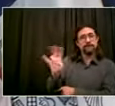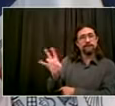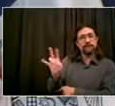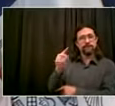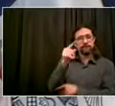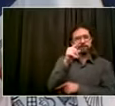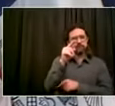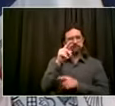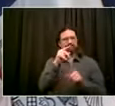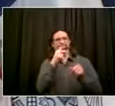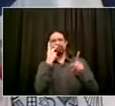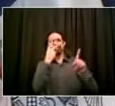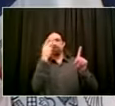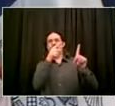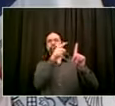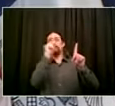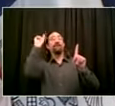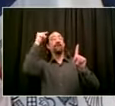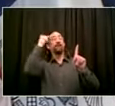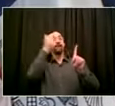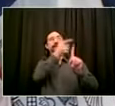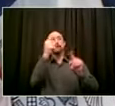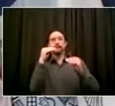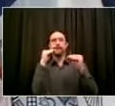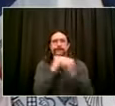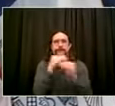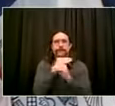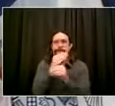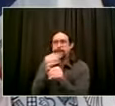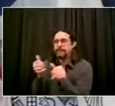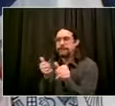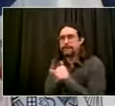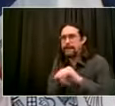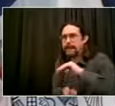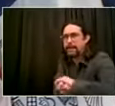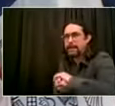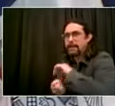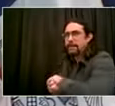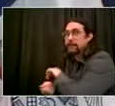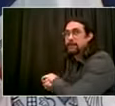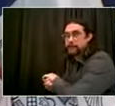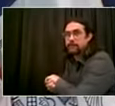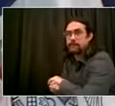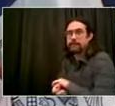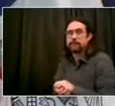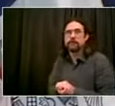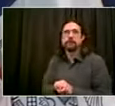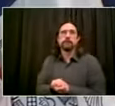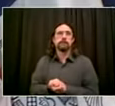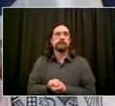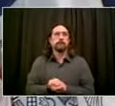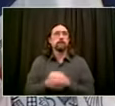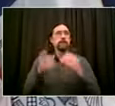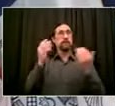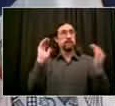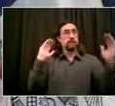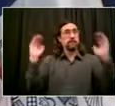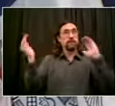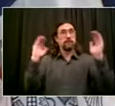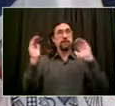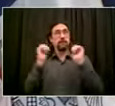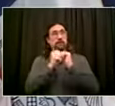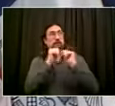during the time of the Trump administration. But that is not a permanent feature. It's something we can overcome. And I think what you find is